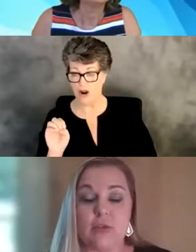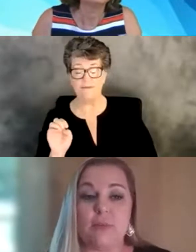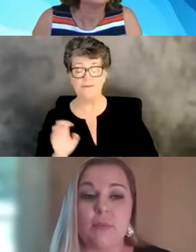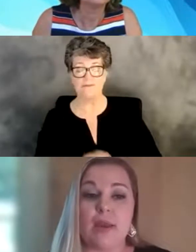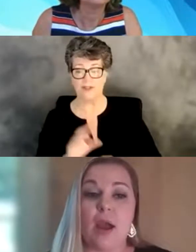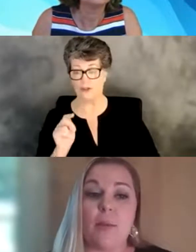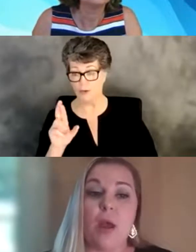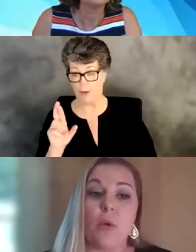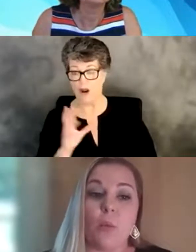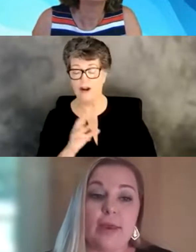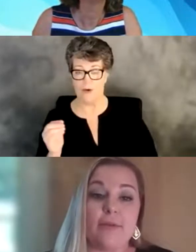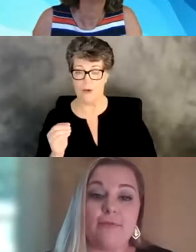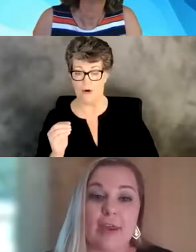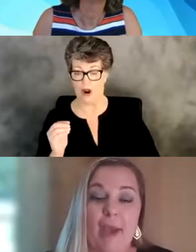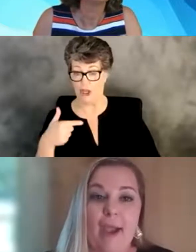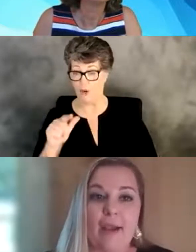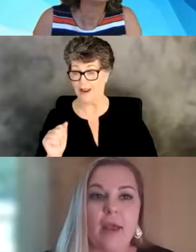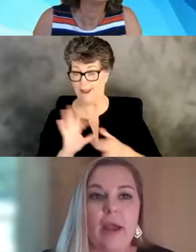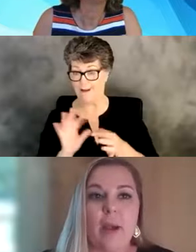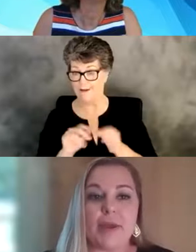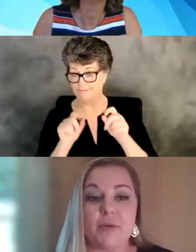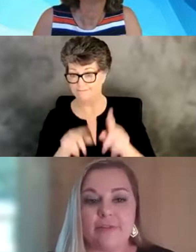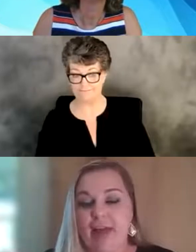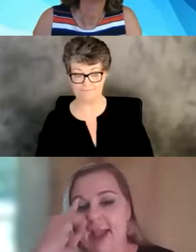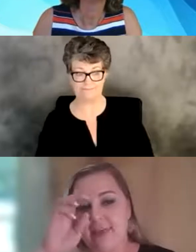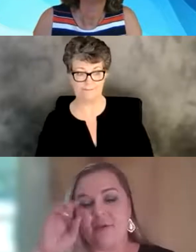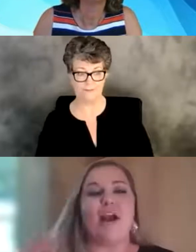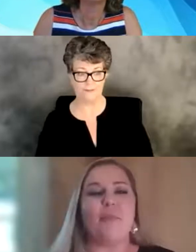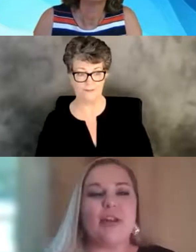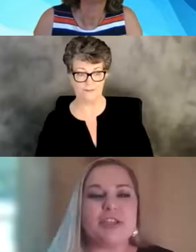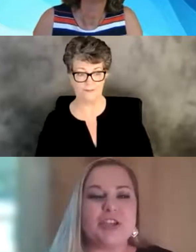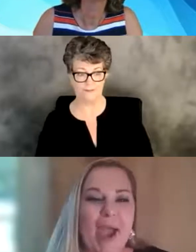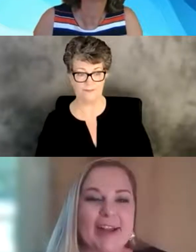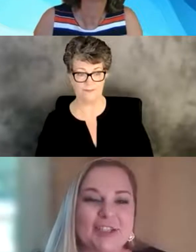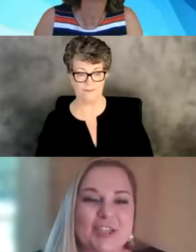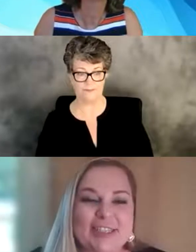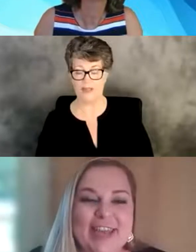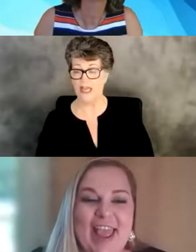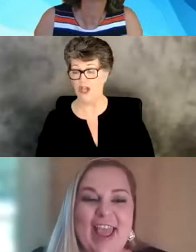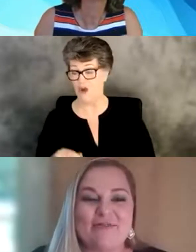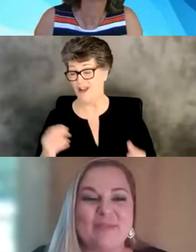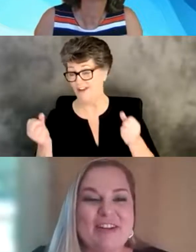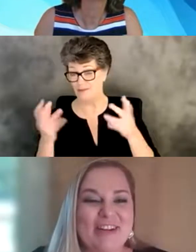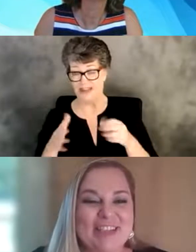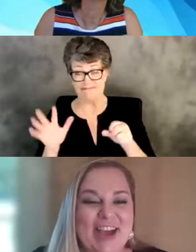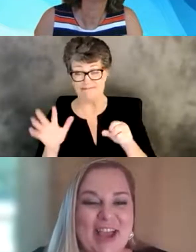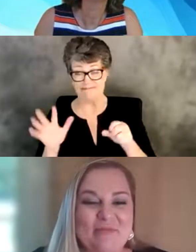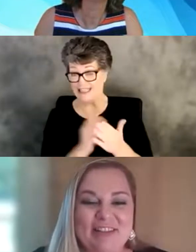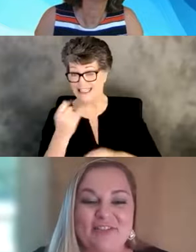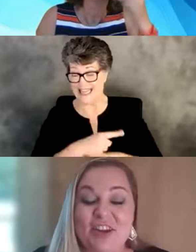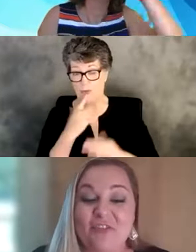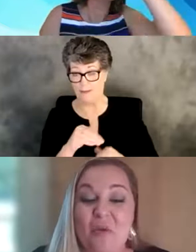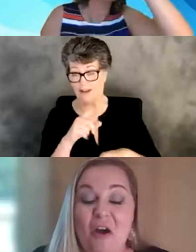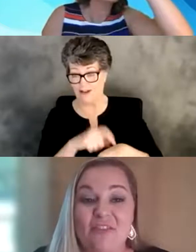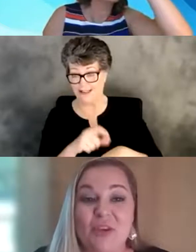icon to submit written feedback. I do want to flag that we've got a pretty jam-packed agenda today and we're limited on time. We'd